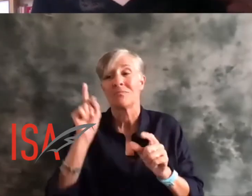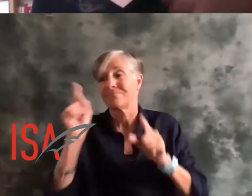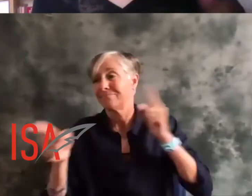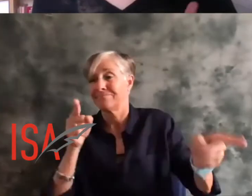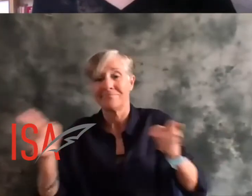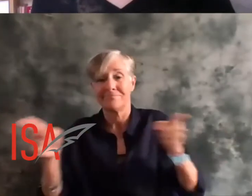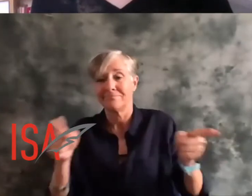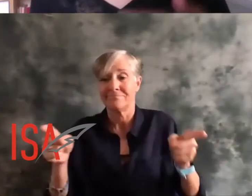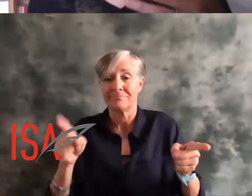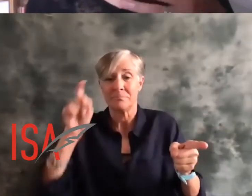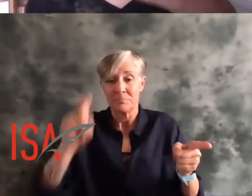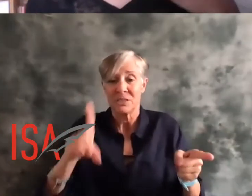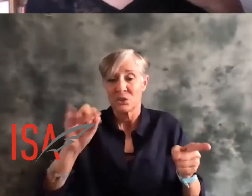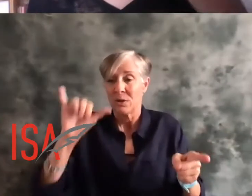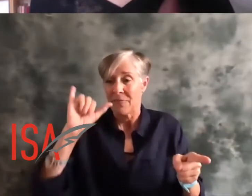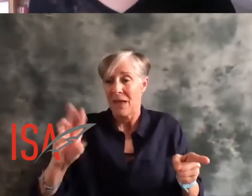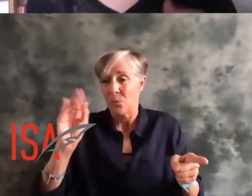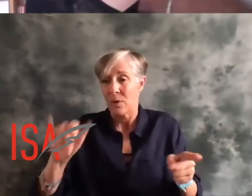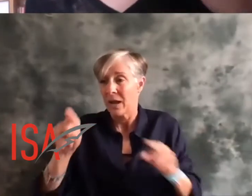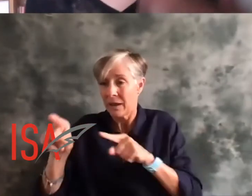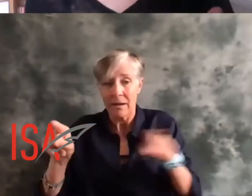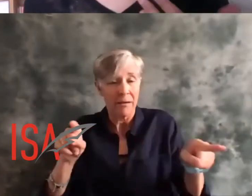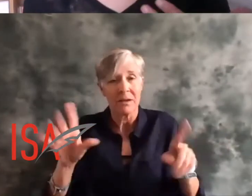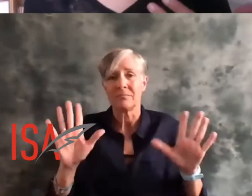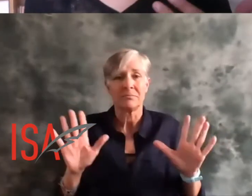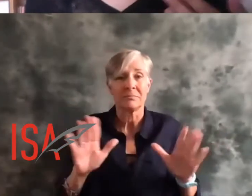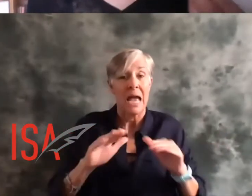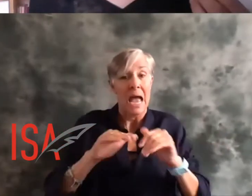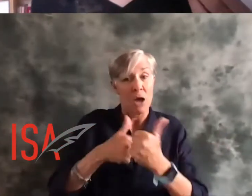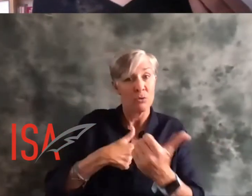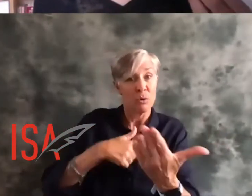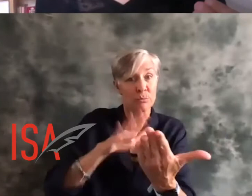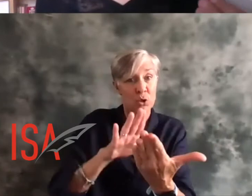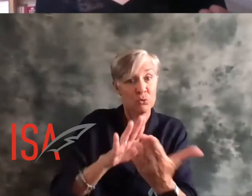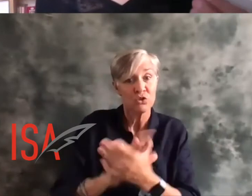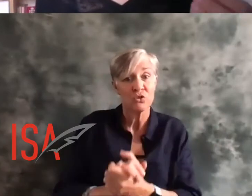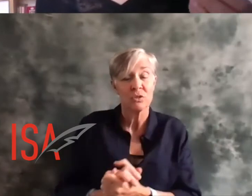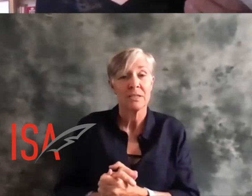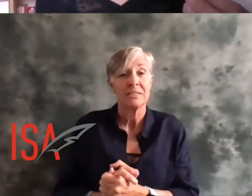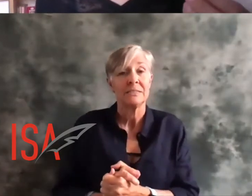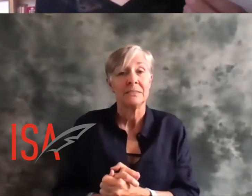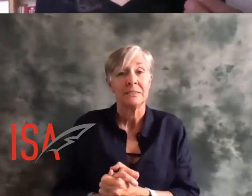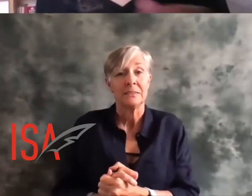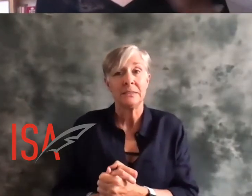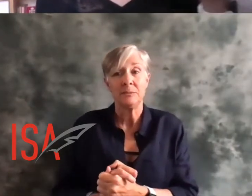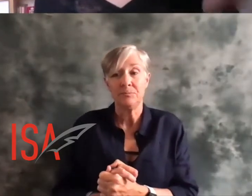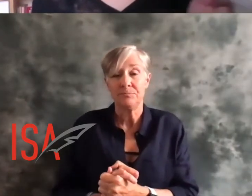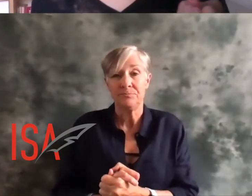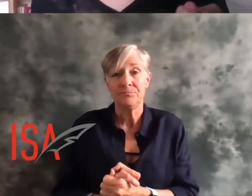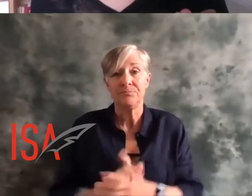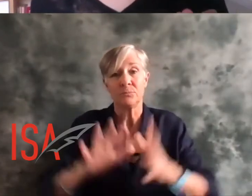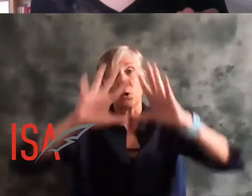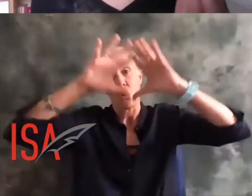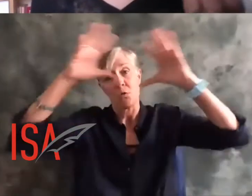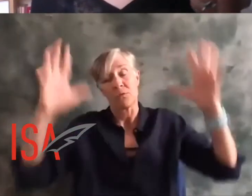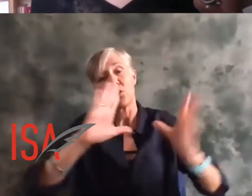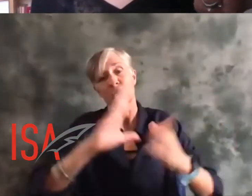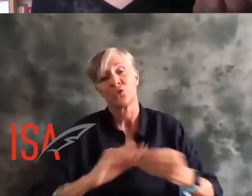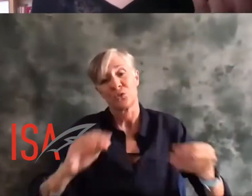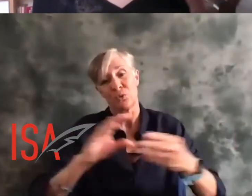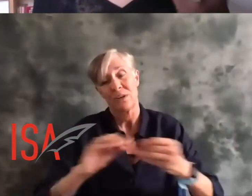is no, this is how you do it. How you have to approach this is from your overall story.